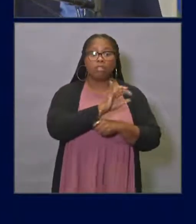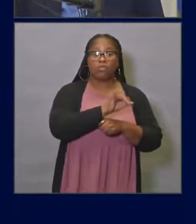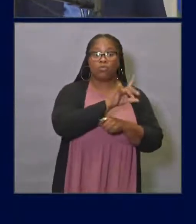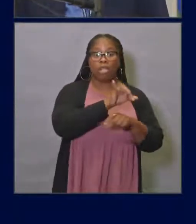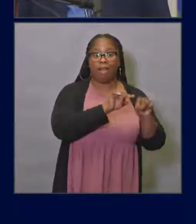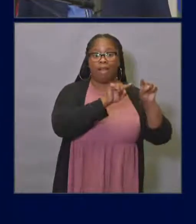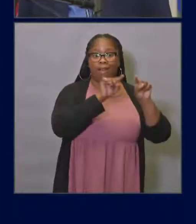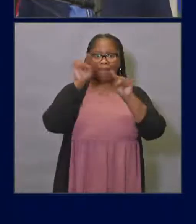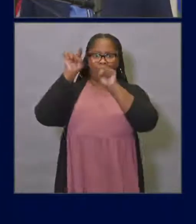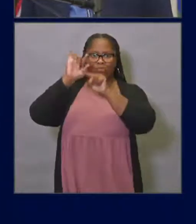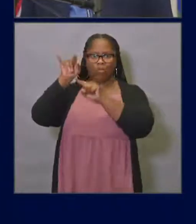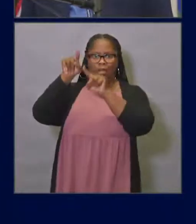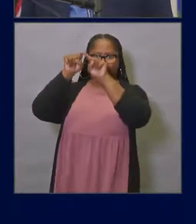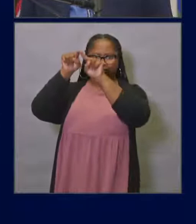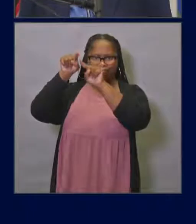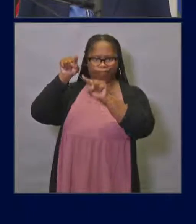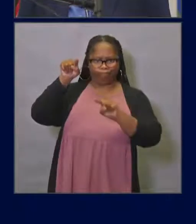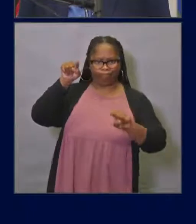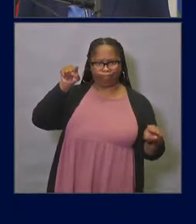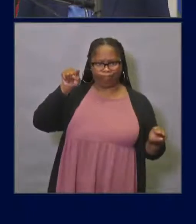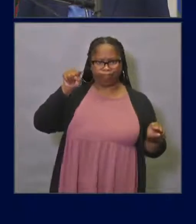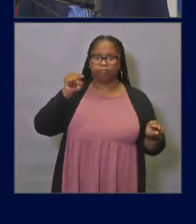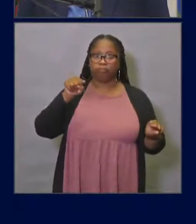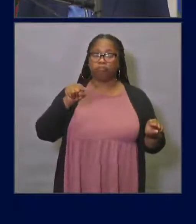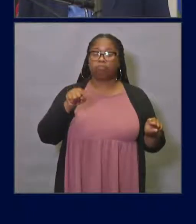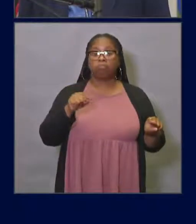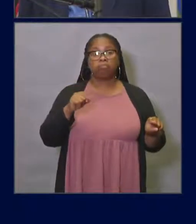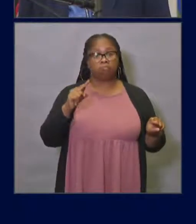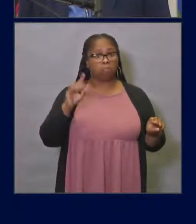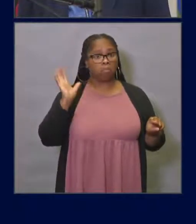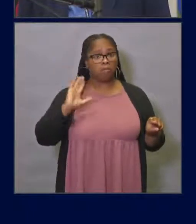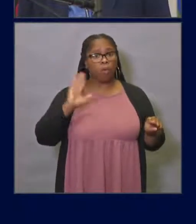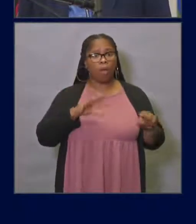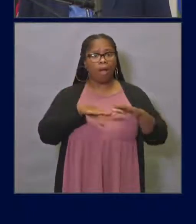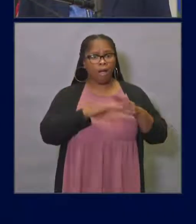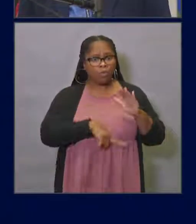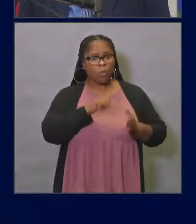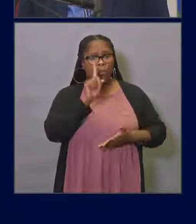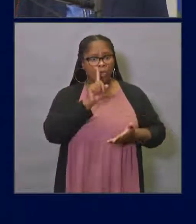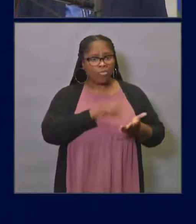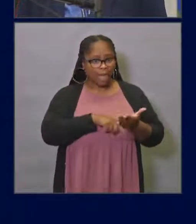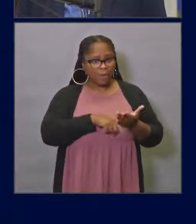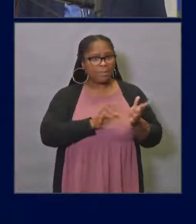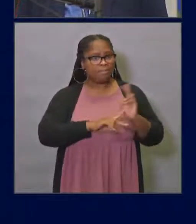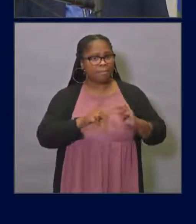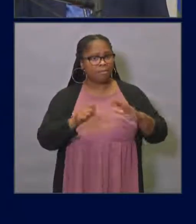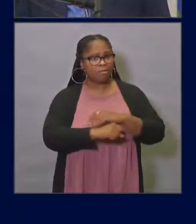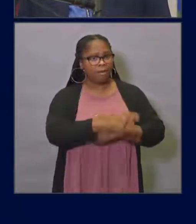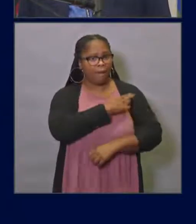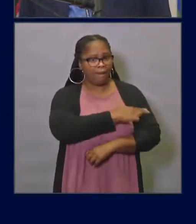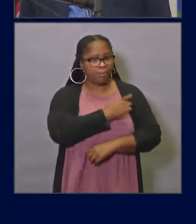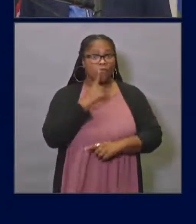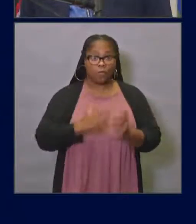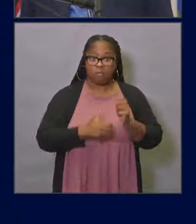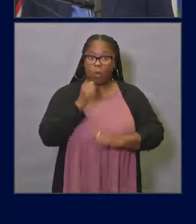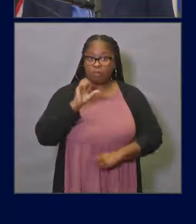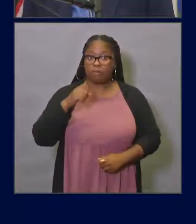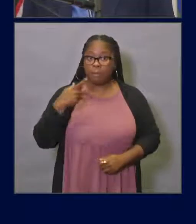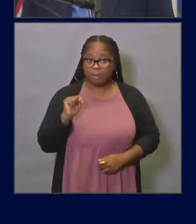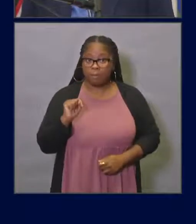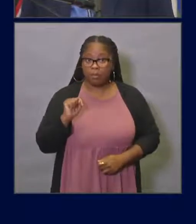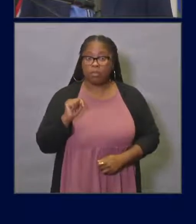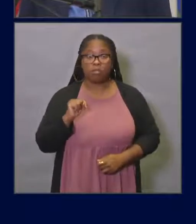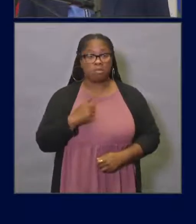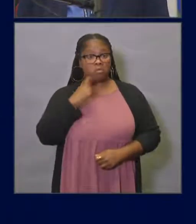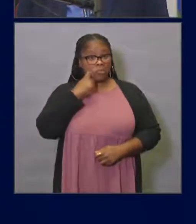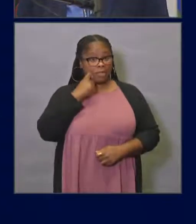July. We've been below 1,000 daily hospitalized patients for most of September, and most recently, LA